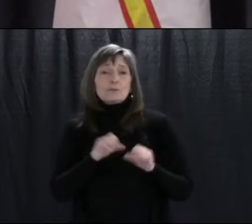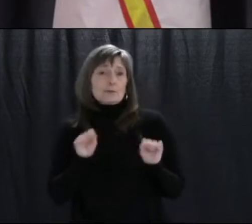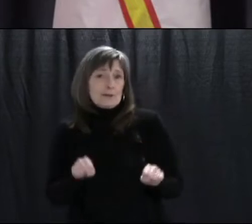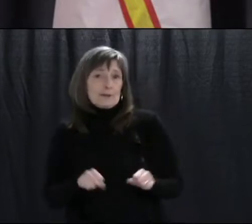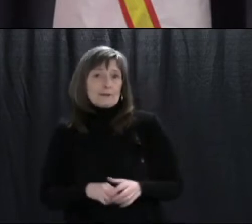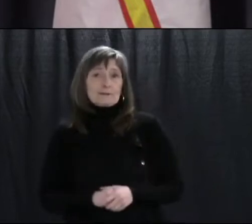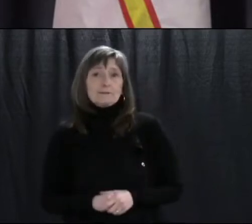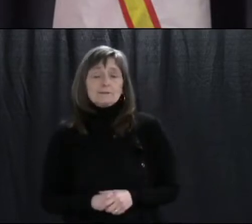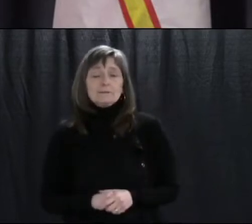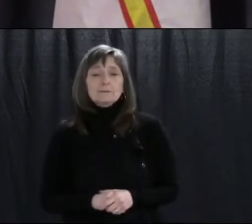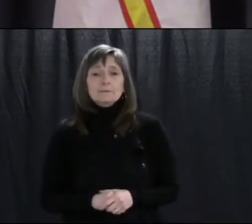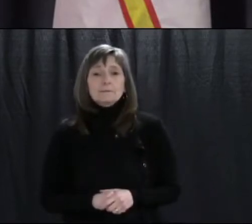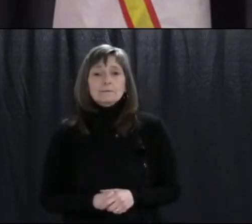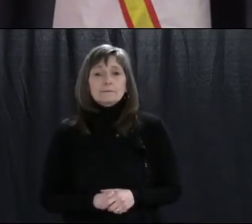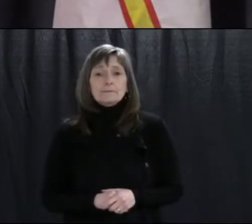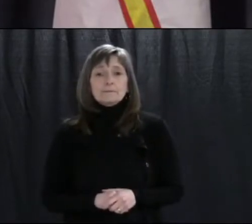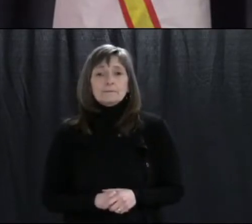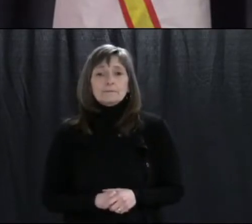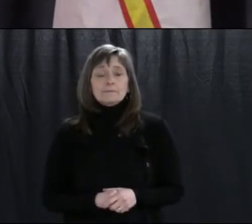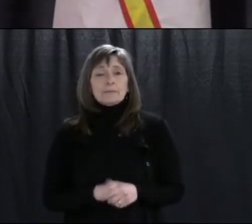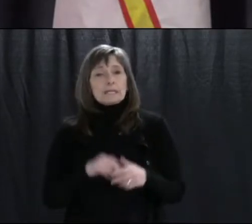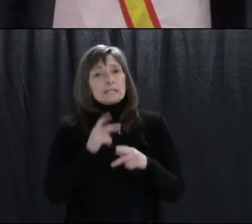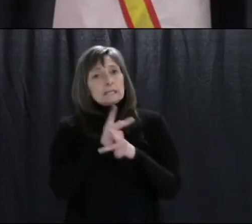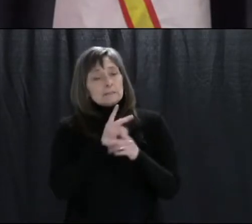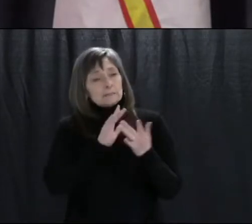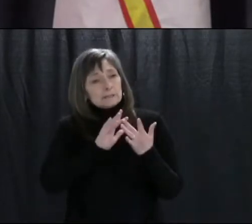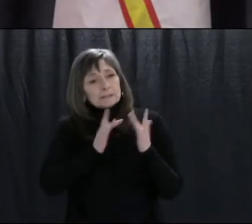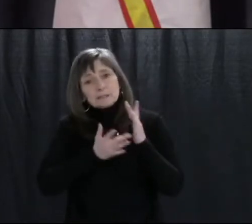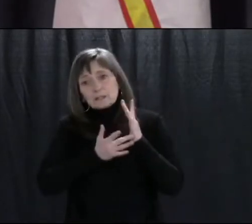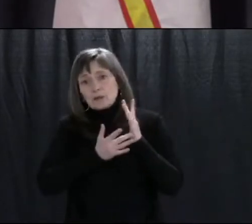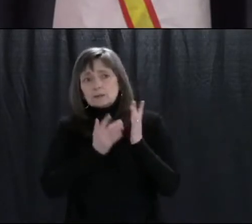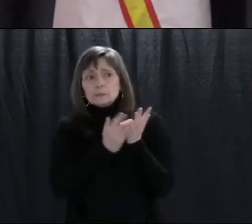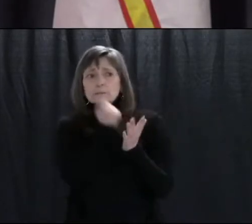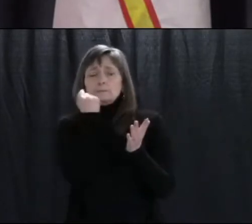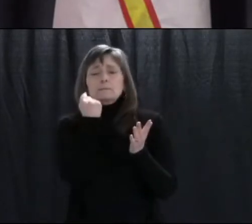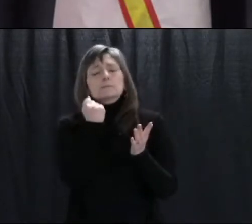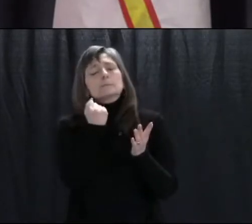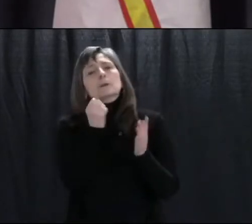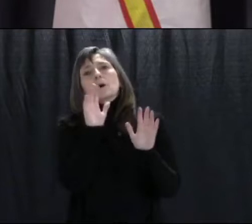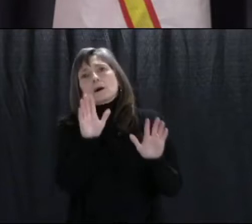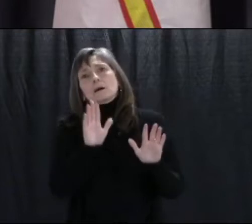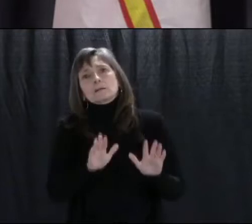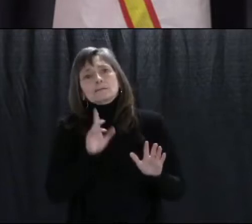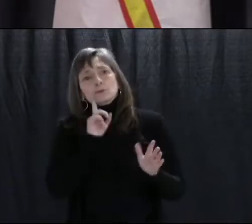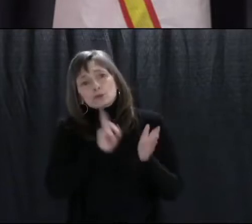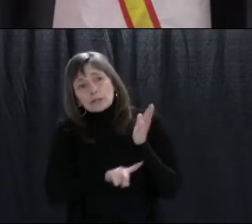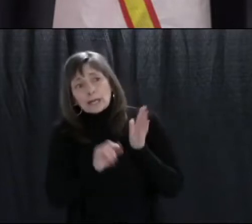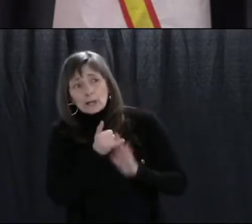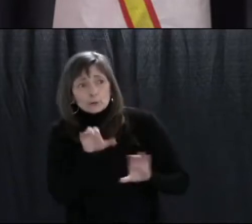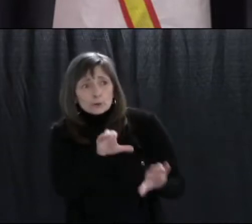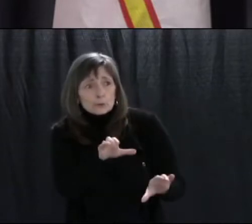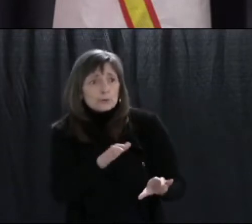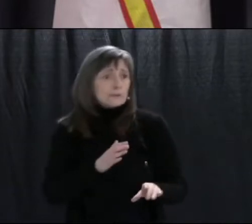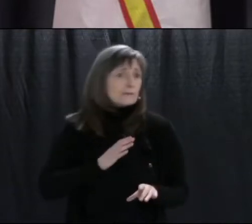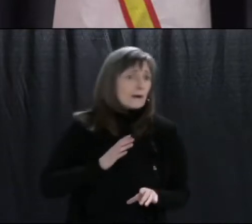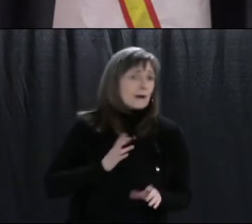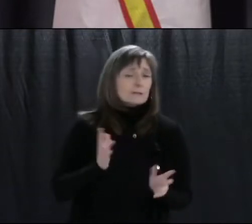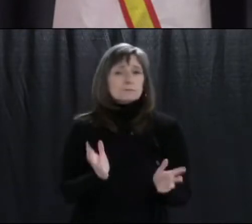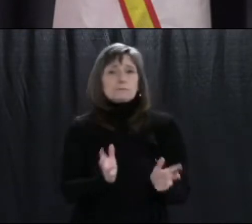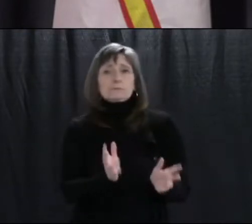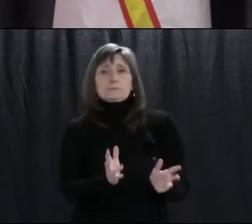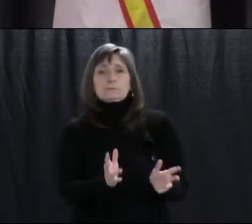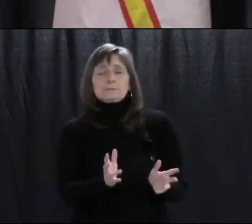and friends. Staying connected through technology is a great way to check in on your loved ones to see how they're doing.